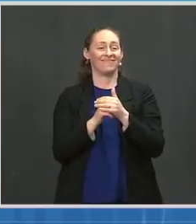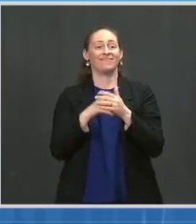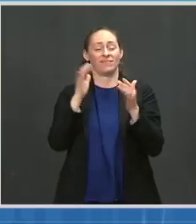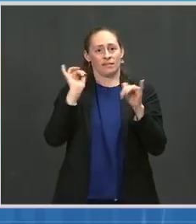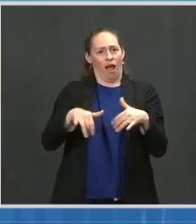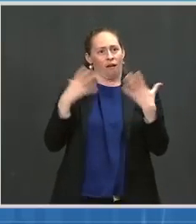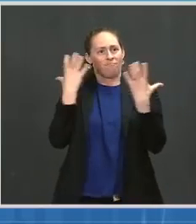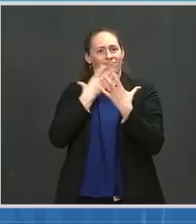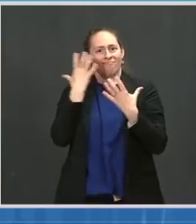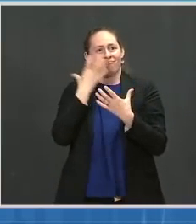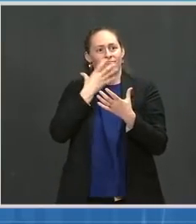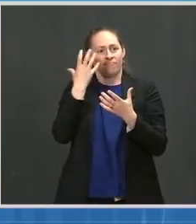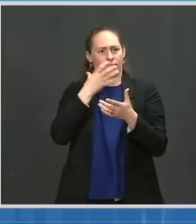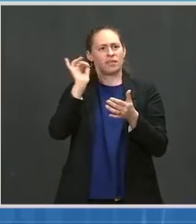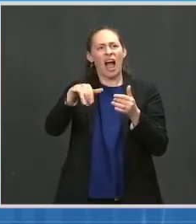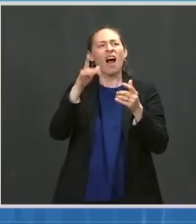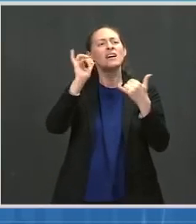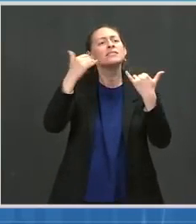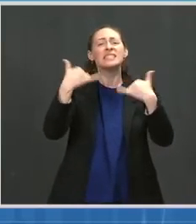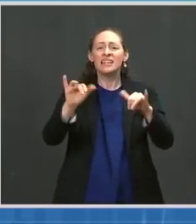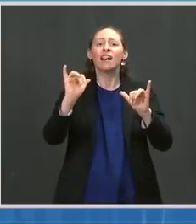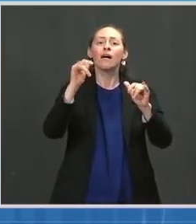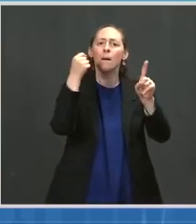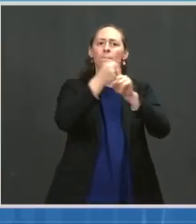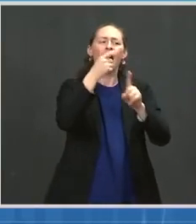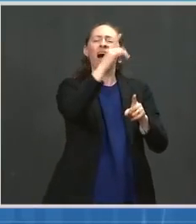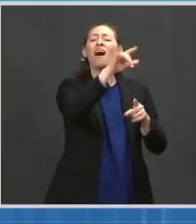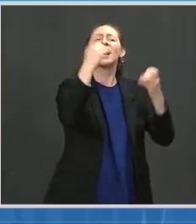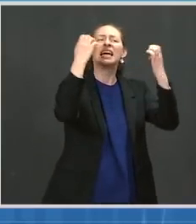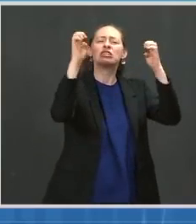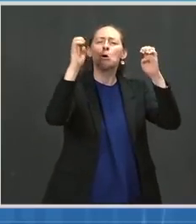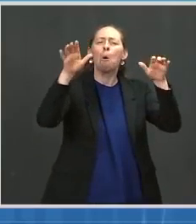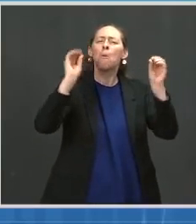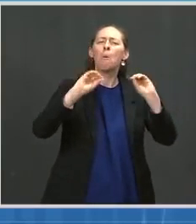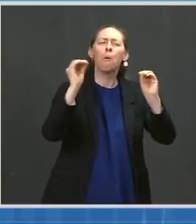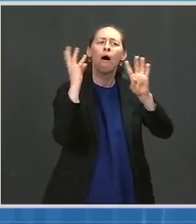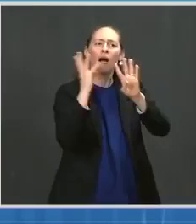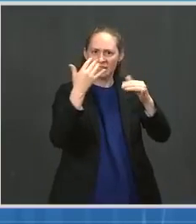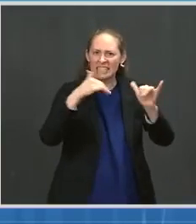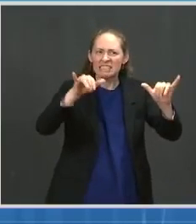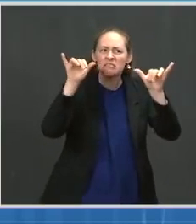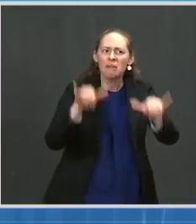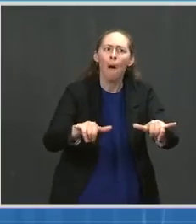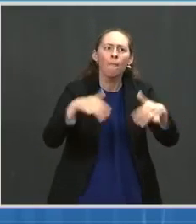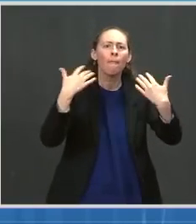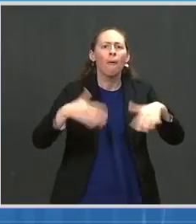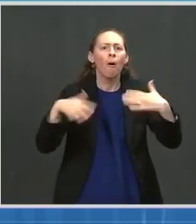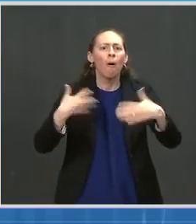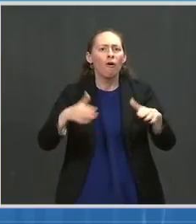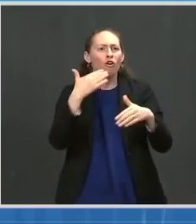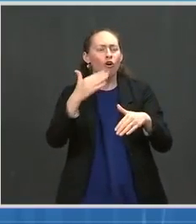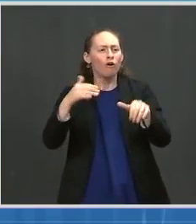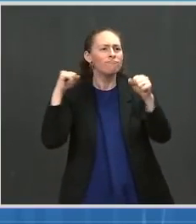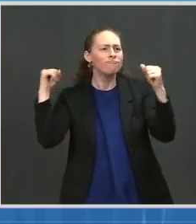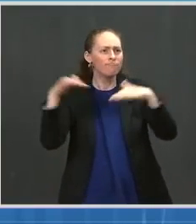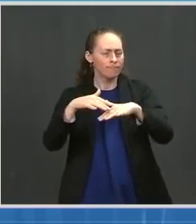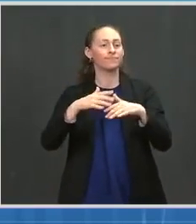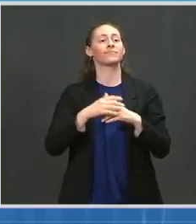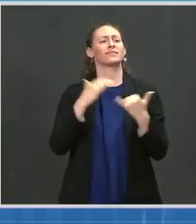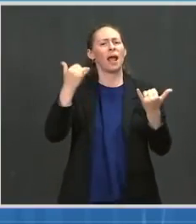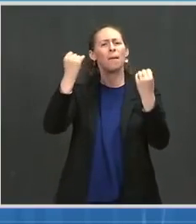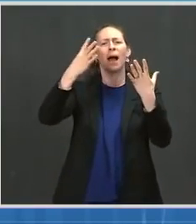Easter holiday. And as the President announced on Tuesday, all adult Americans will be eligible